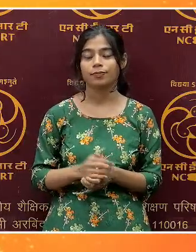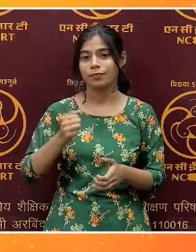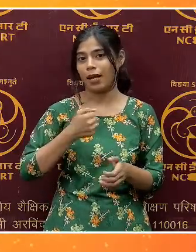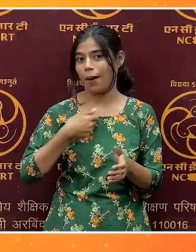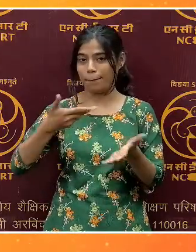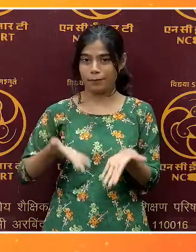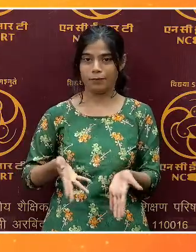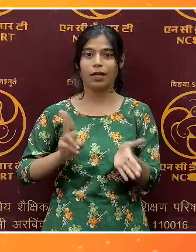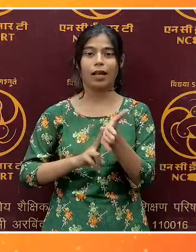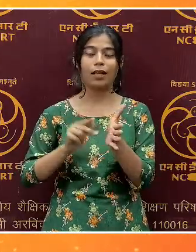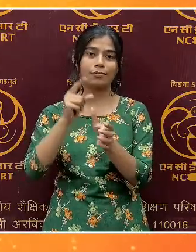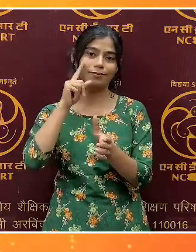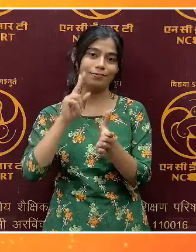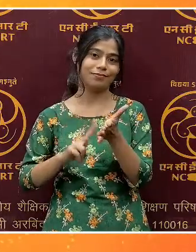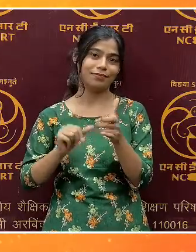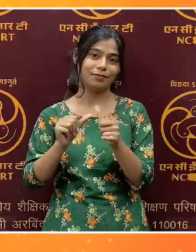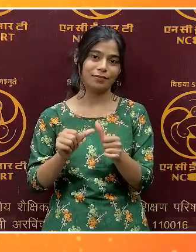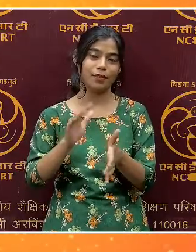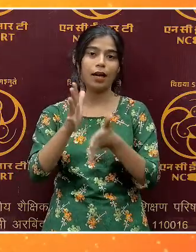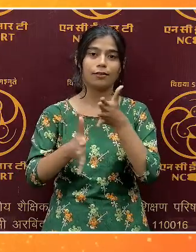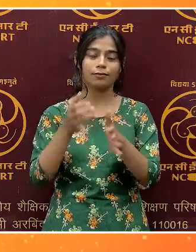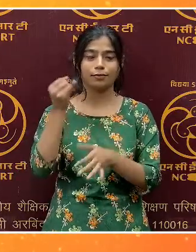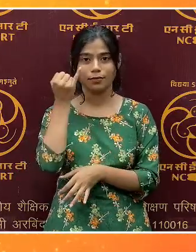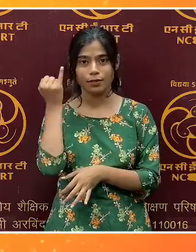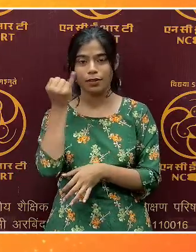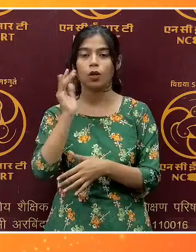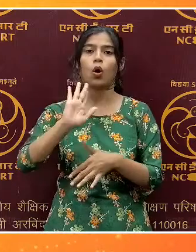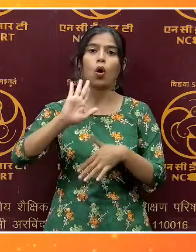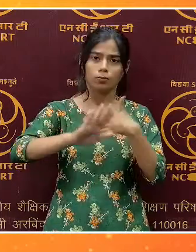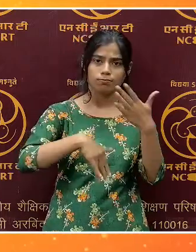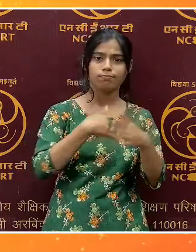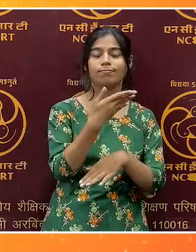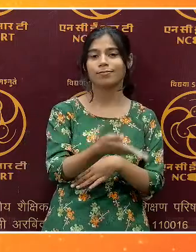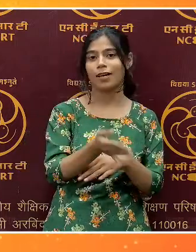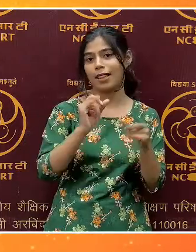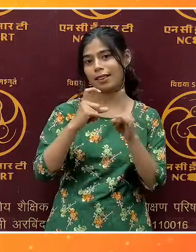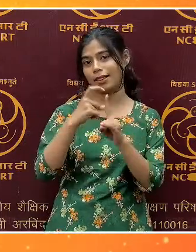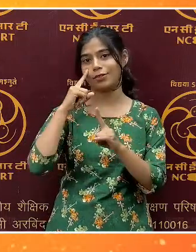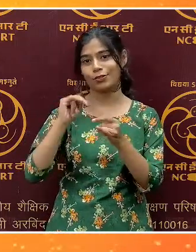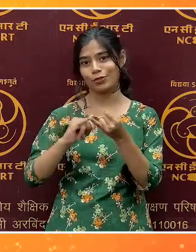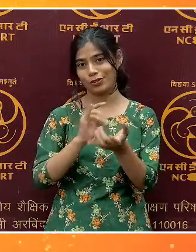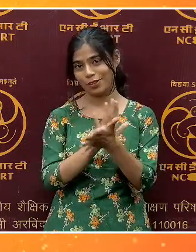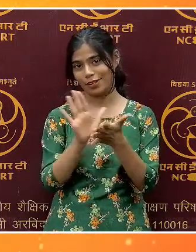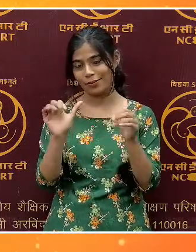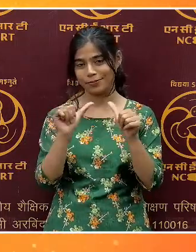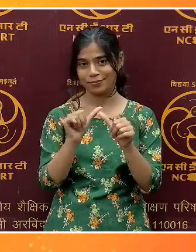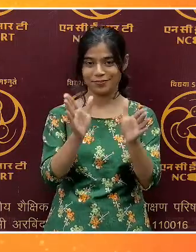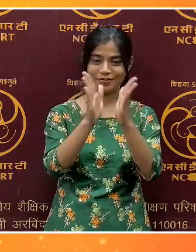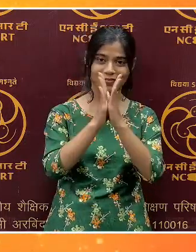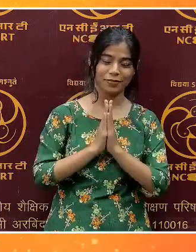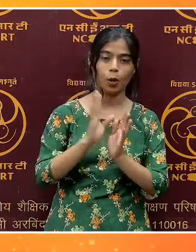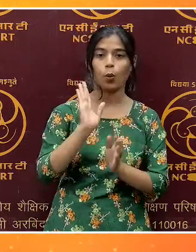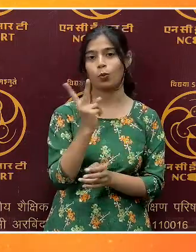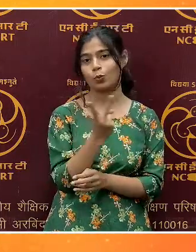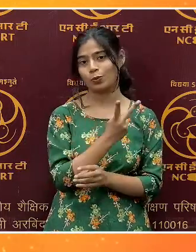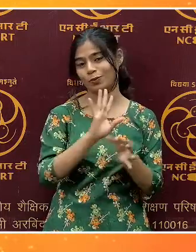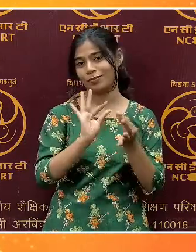Naina is interpreting the entire session for you, and soon we will be joined by Miss Disha. Namaskar to both the